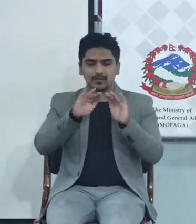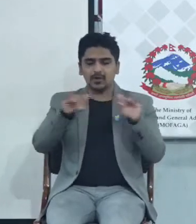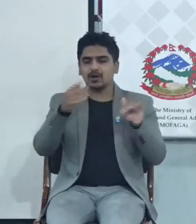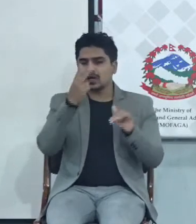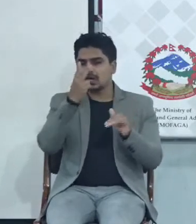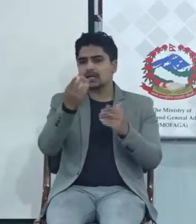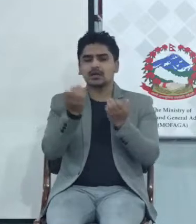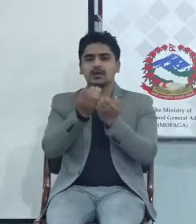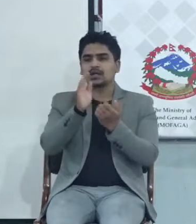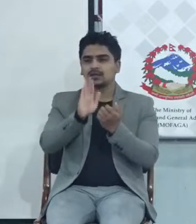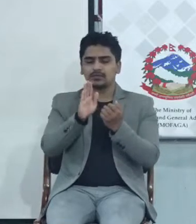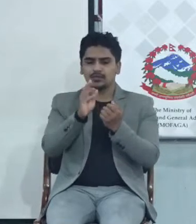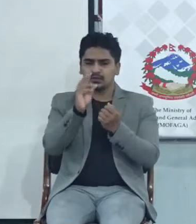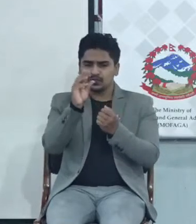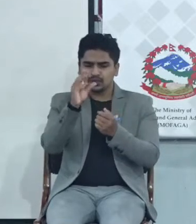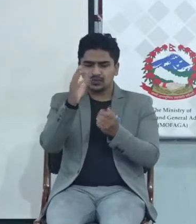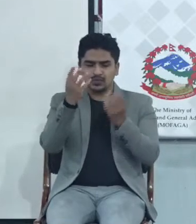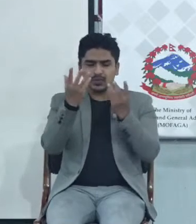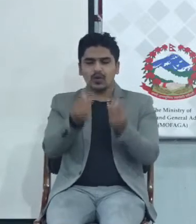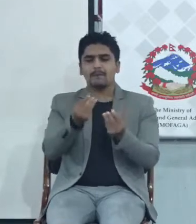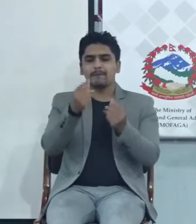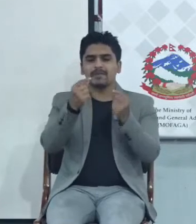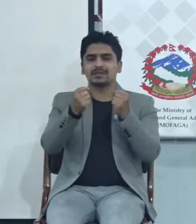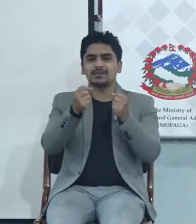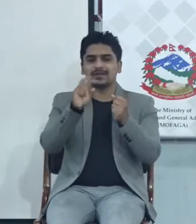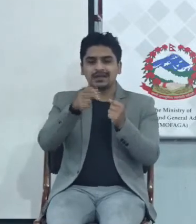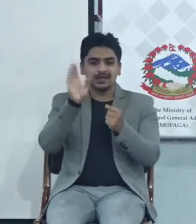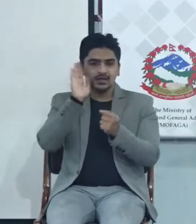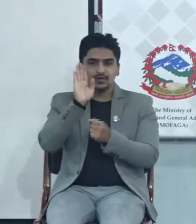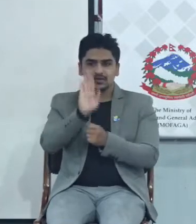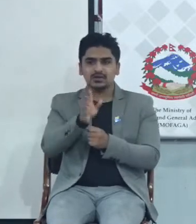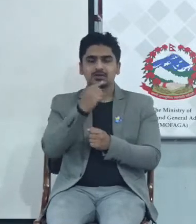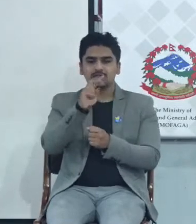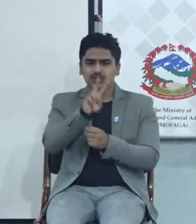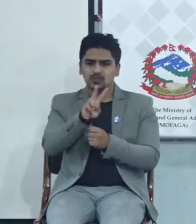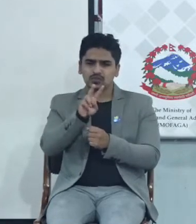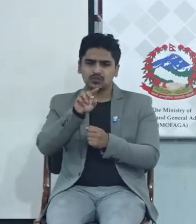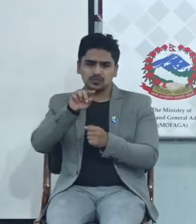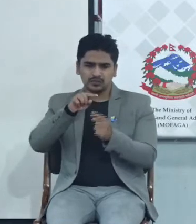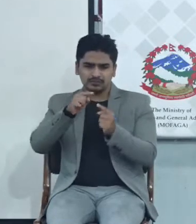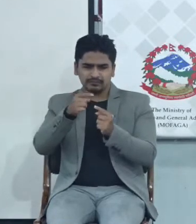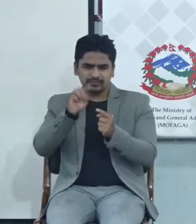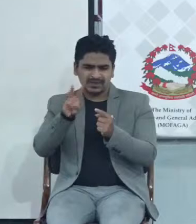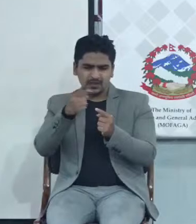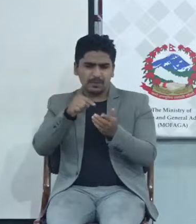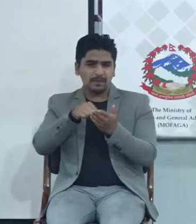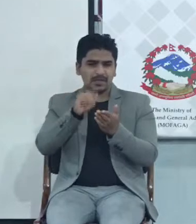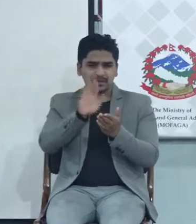between 2 or 3. But generally it's a 3.3. We are trying to maintain the 0.3. Yes.